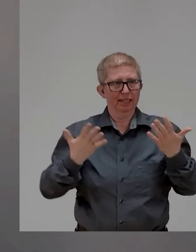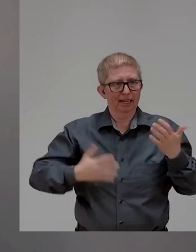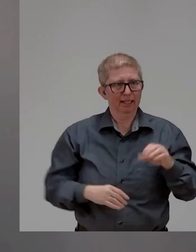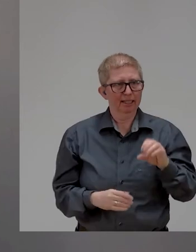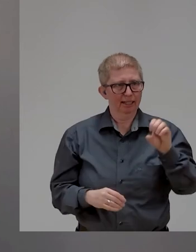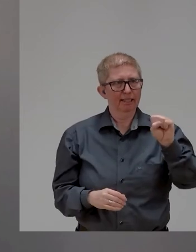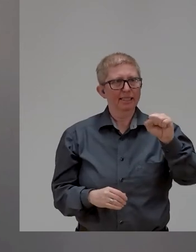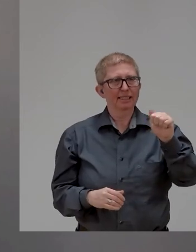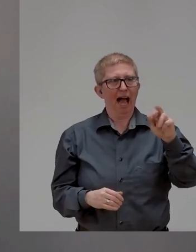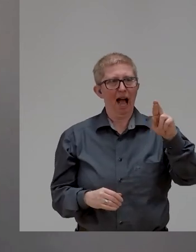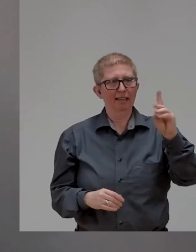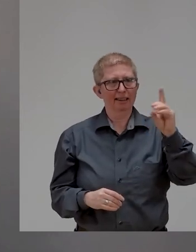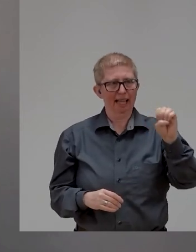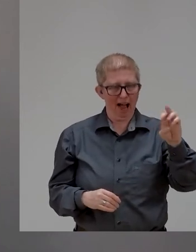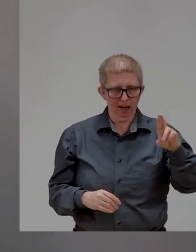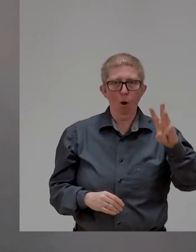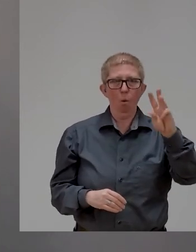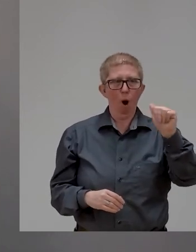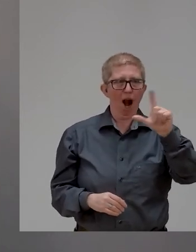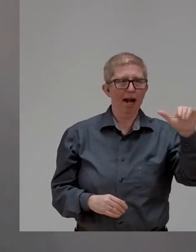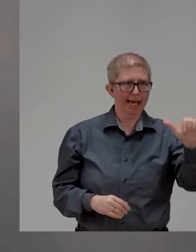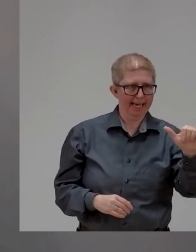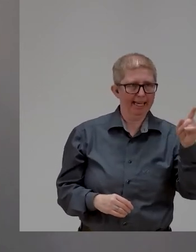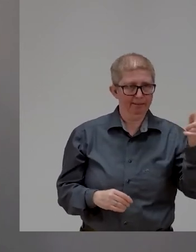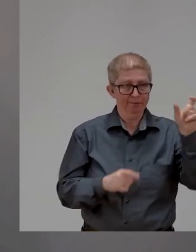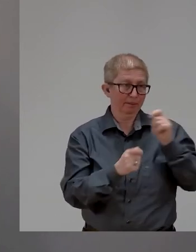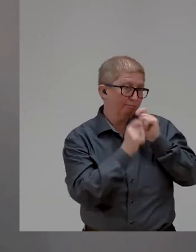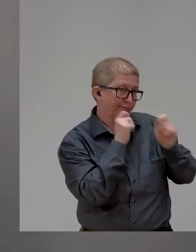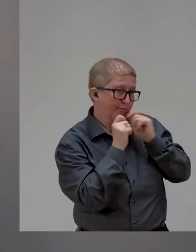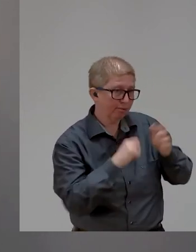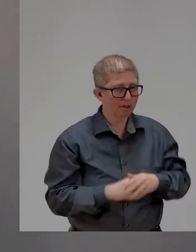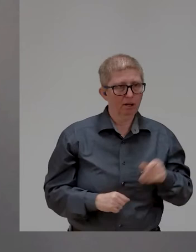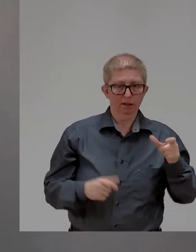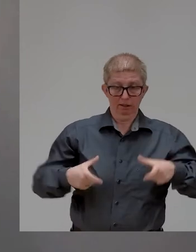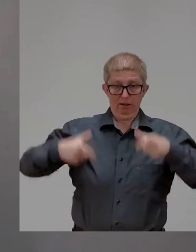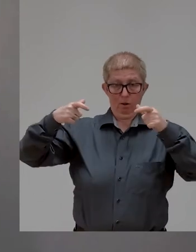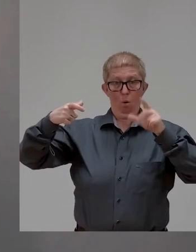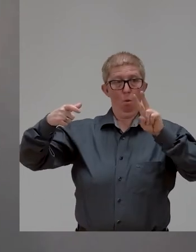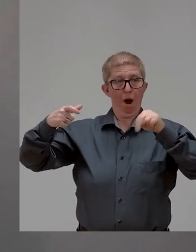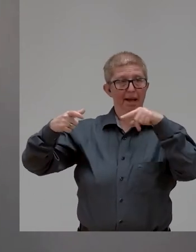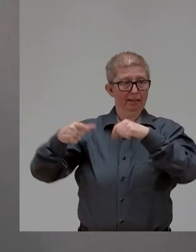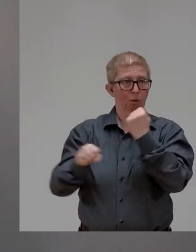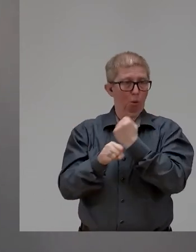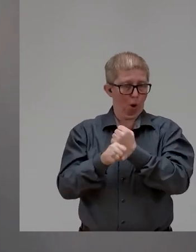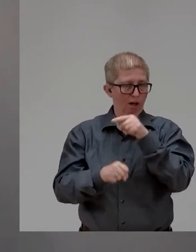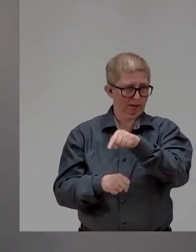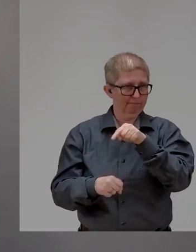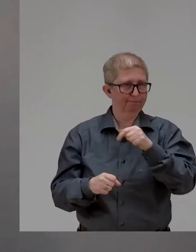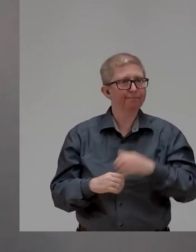hold the position of Director General the UN Office of Drugs and Crime. She is